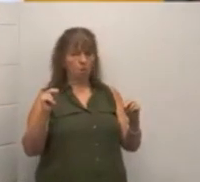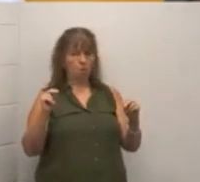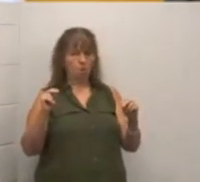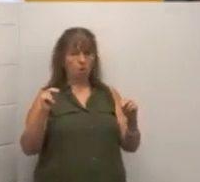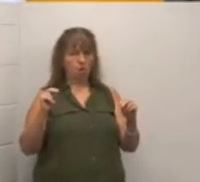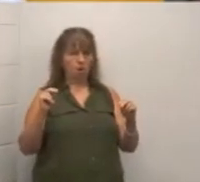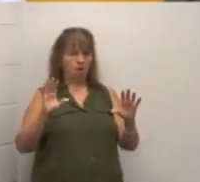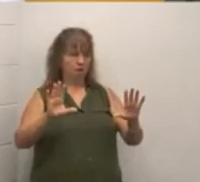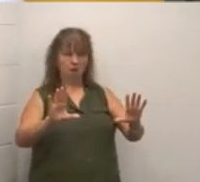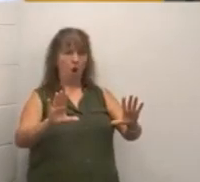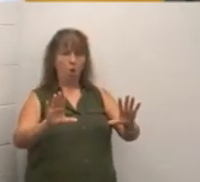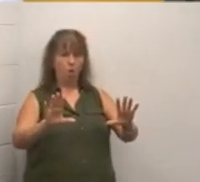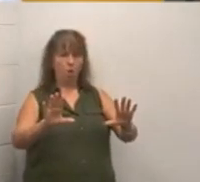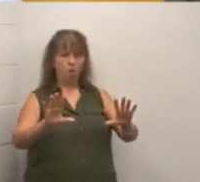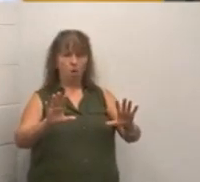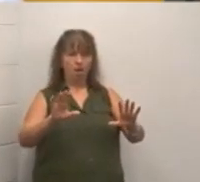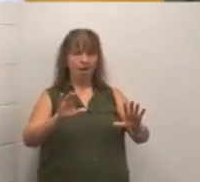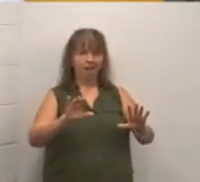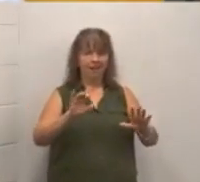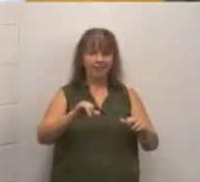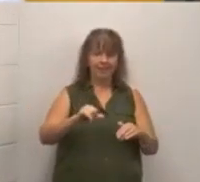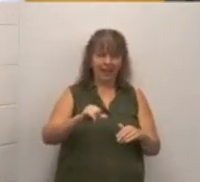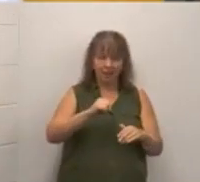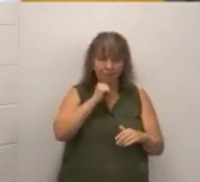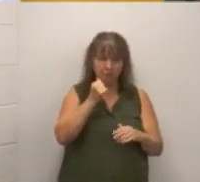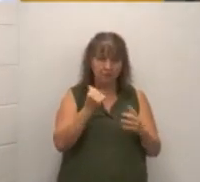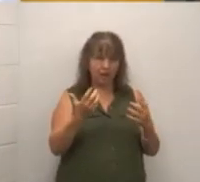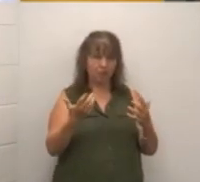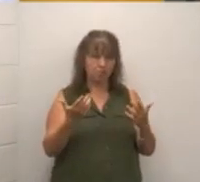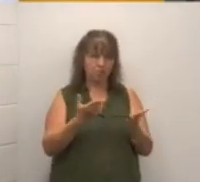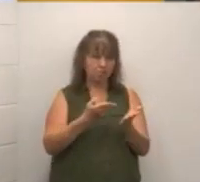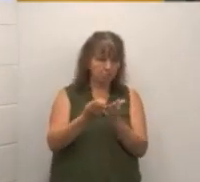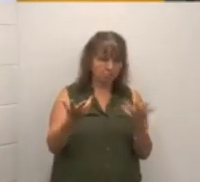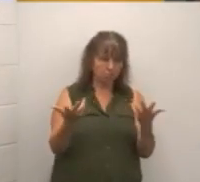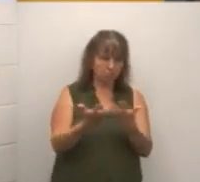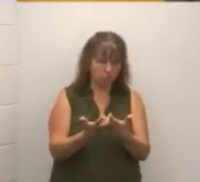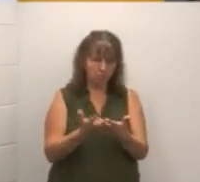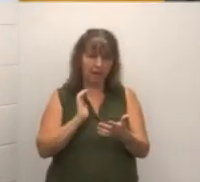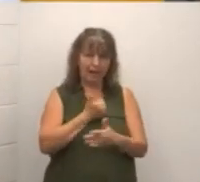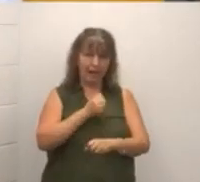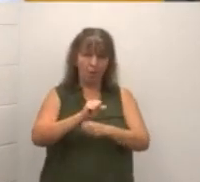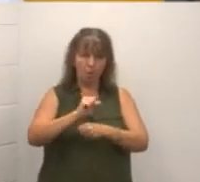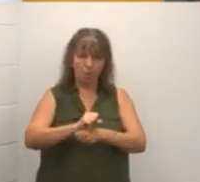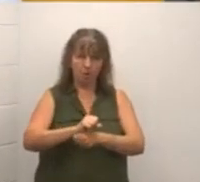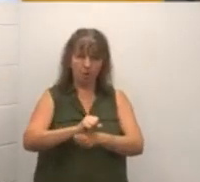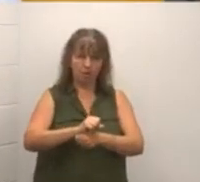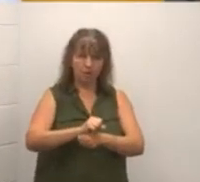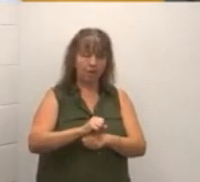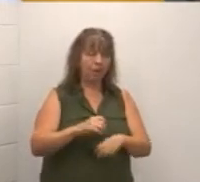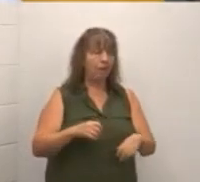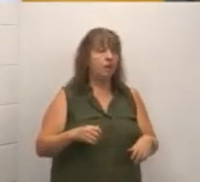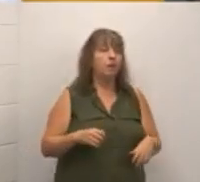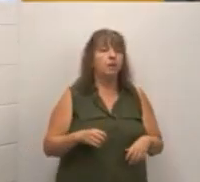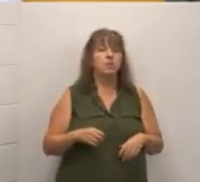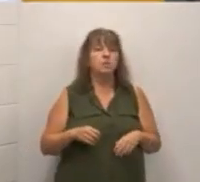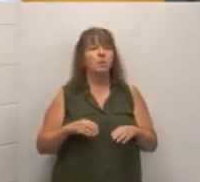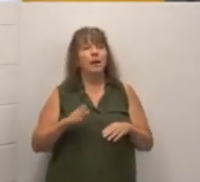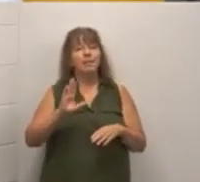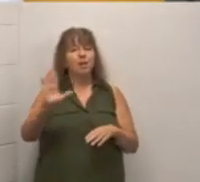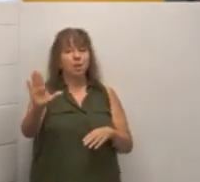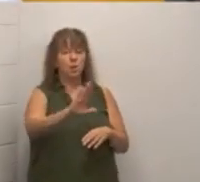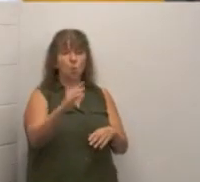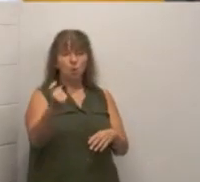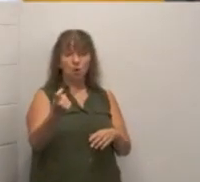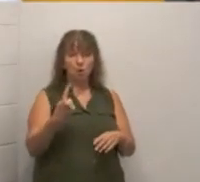really disrespect the work that's going into what we're doing right now. I think the question actually demonstrates